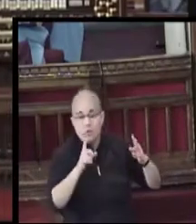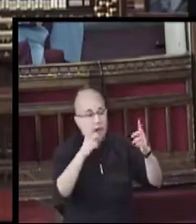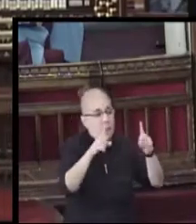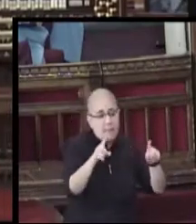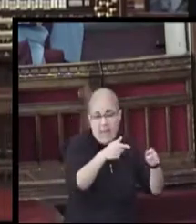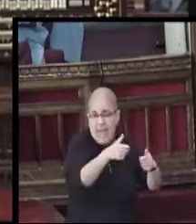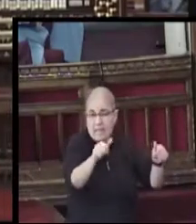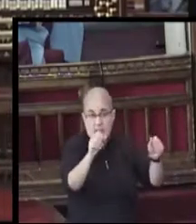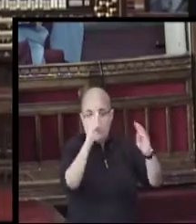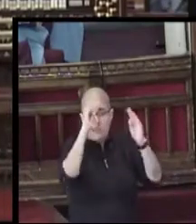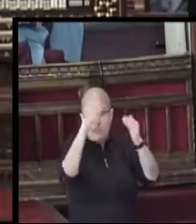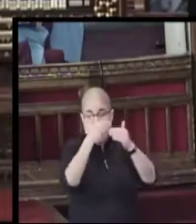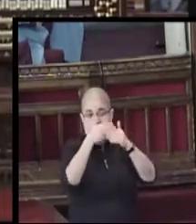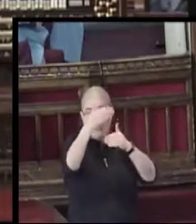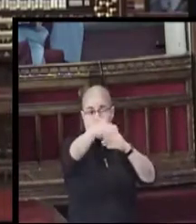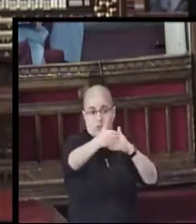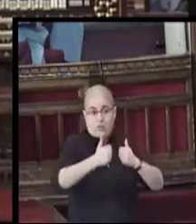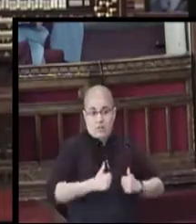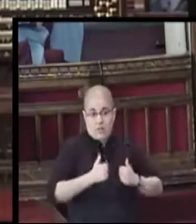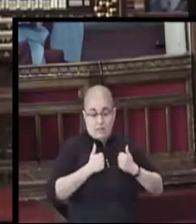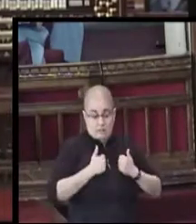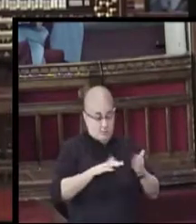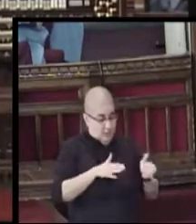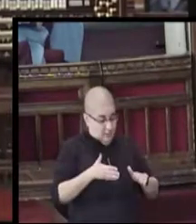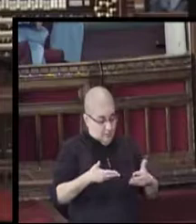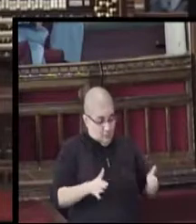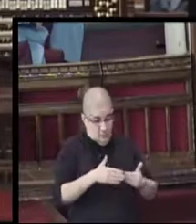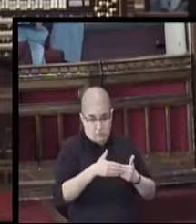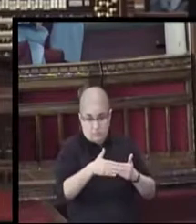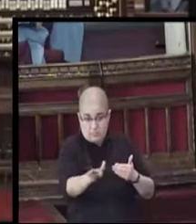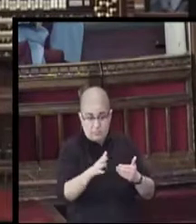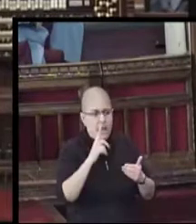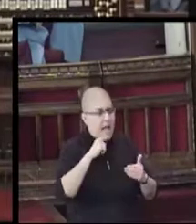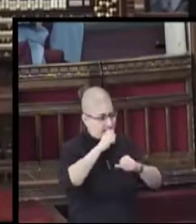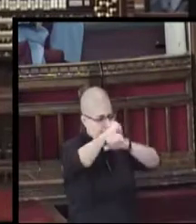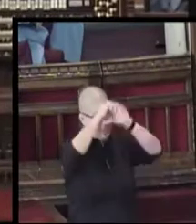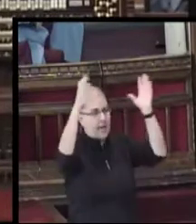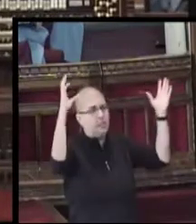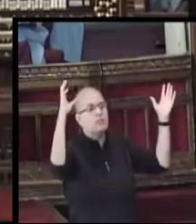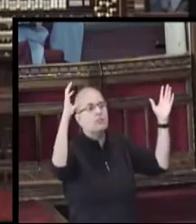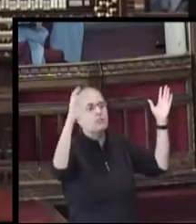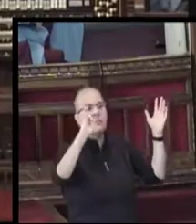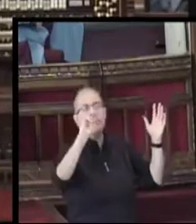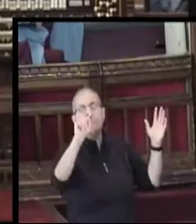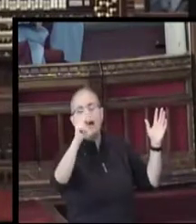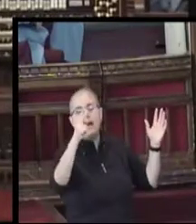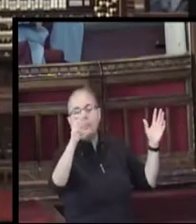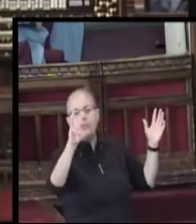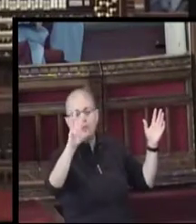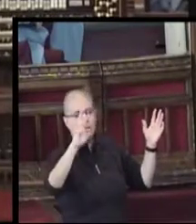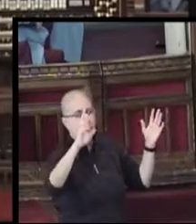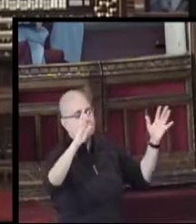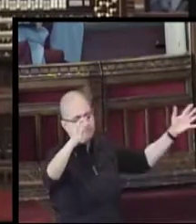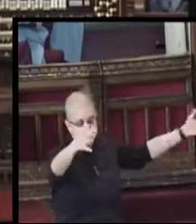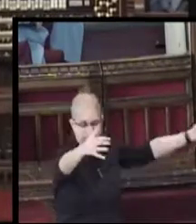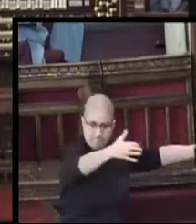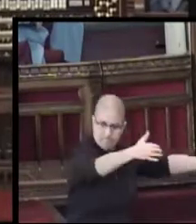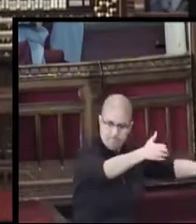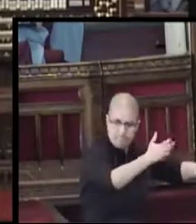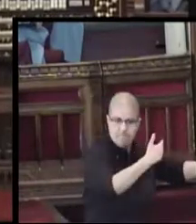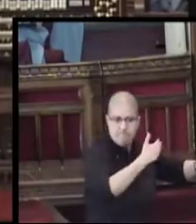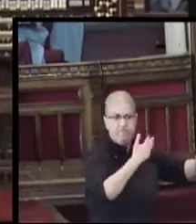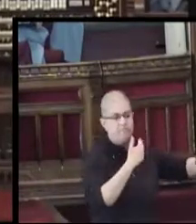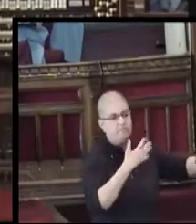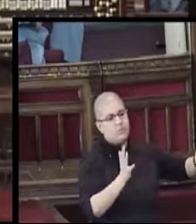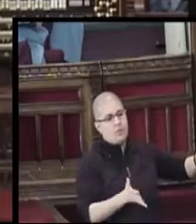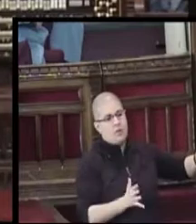And I can see Matthew Shepard greeting Fred Phelps, putting his arm around him and saying, "Okay, now let's talk,"